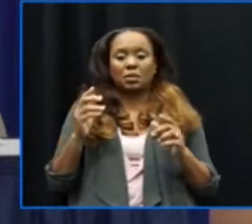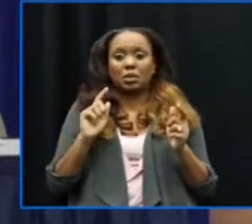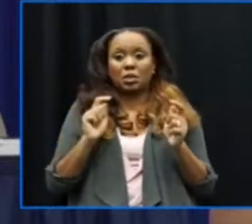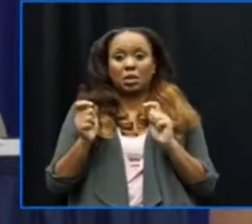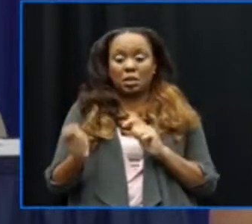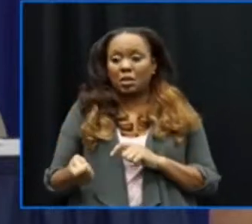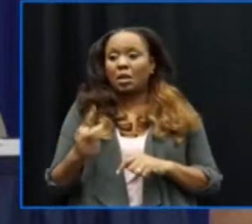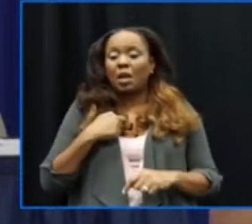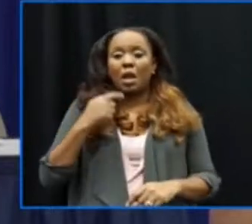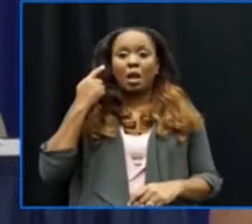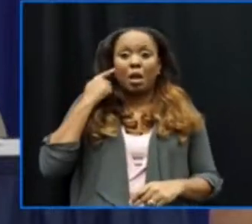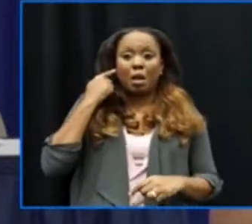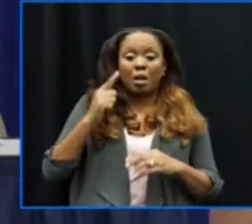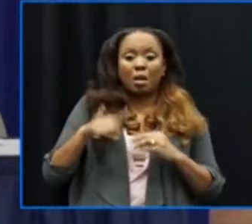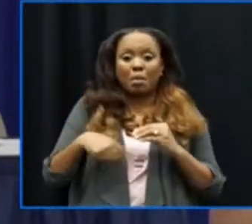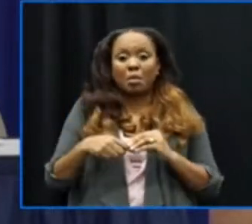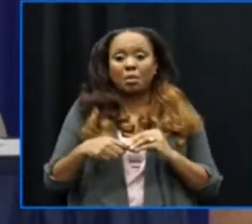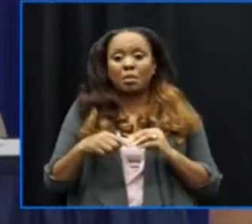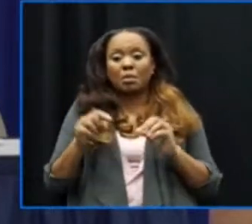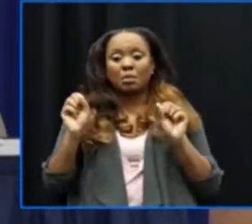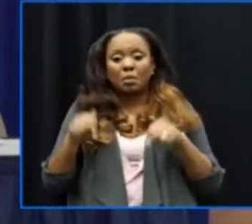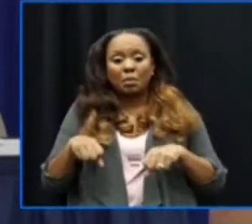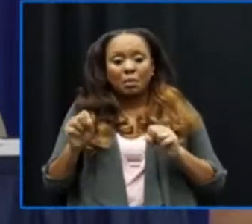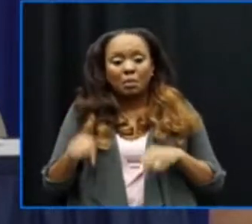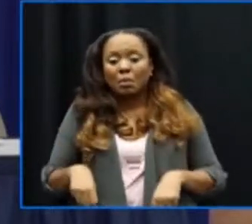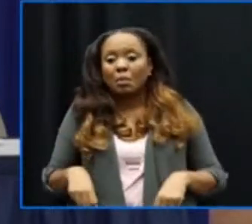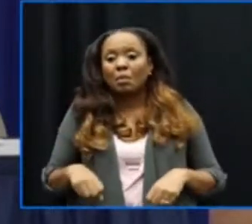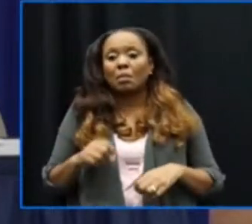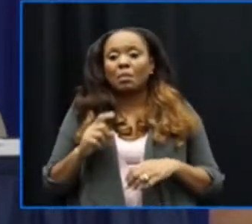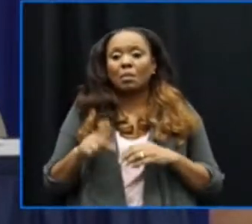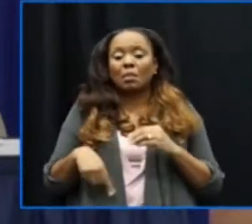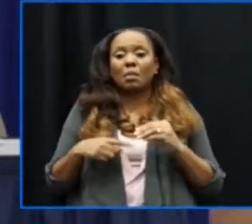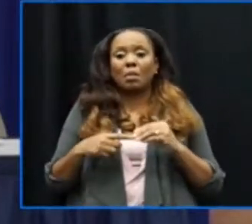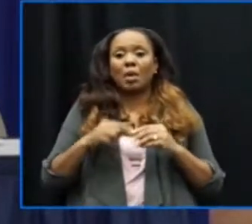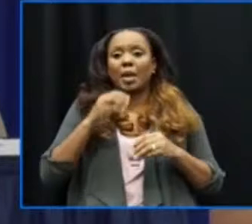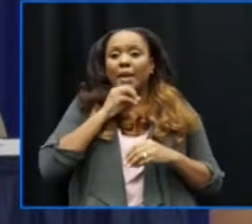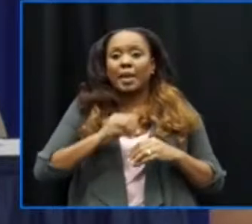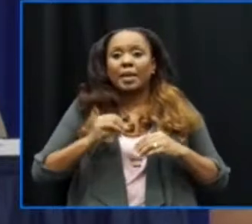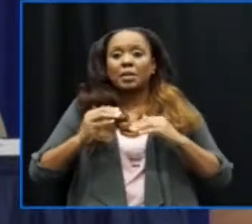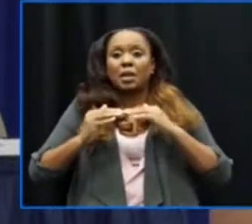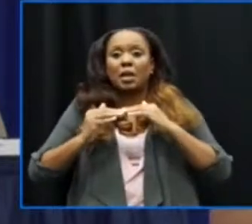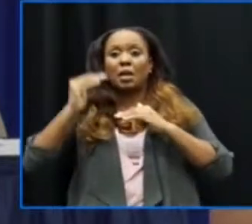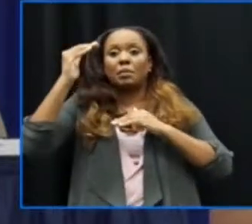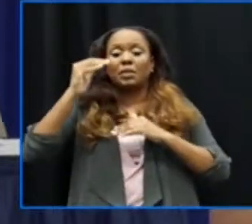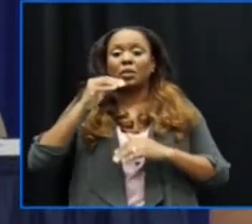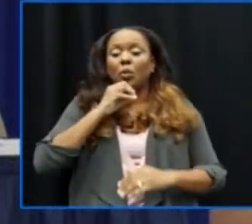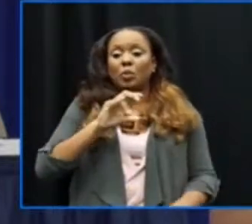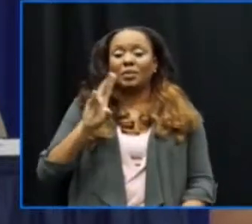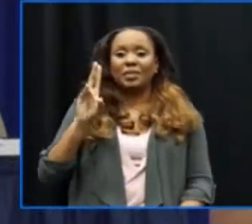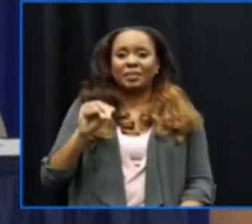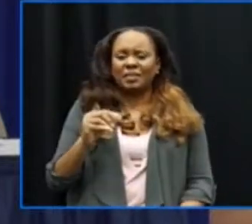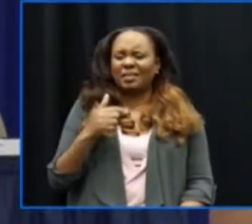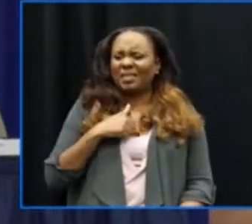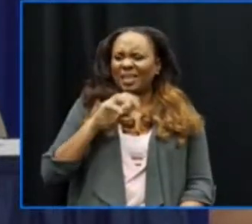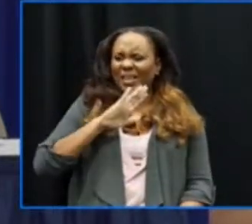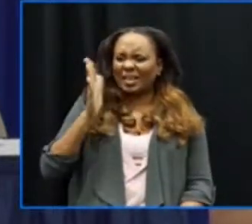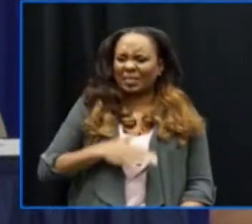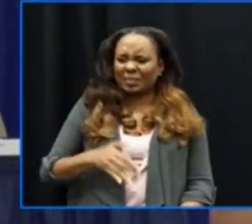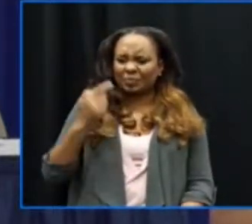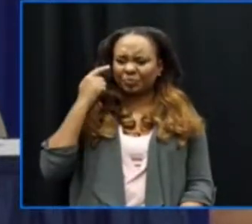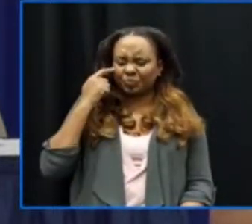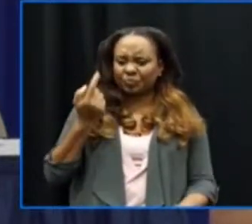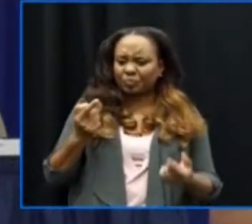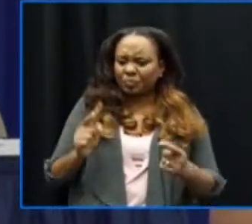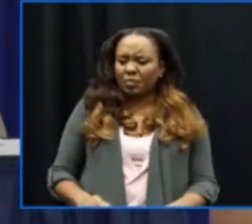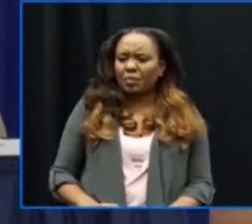them. I heard about the possibility of an age even extending up to 70. I never saw myself in that reality. Today,